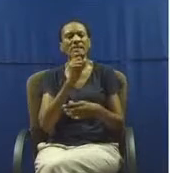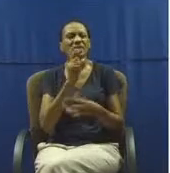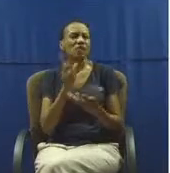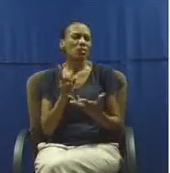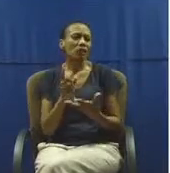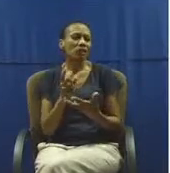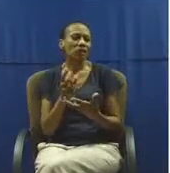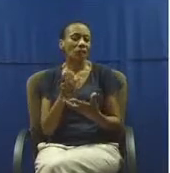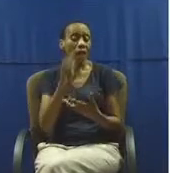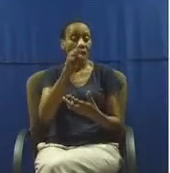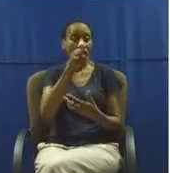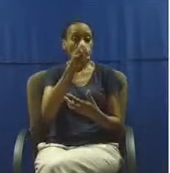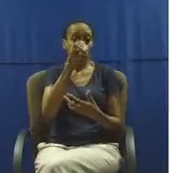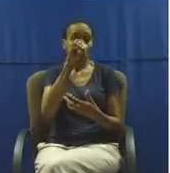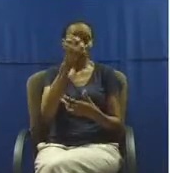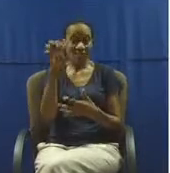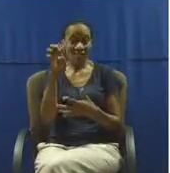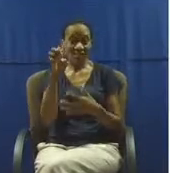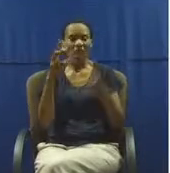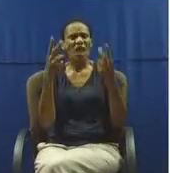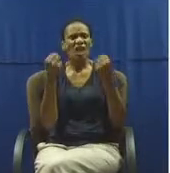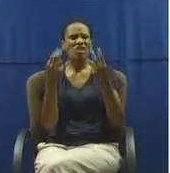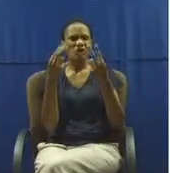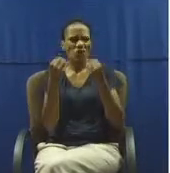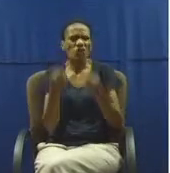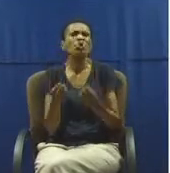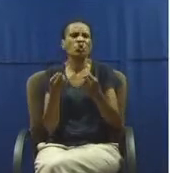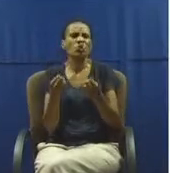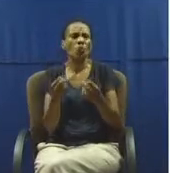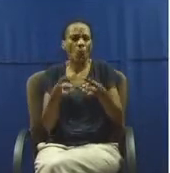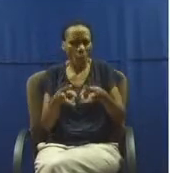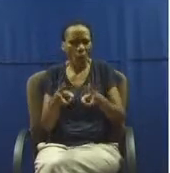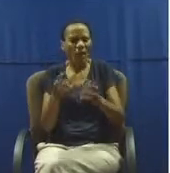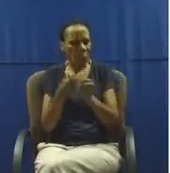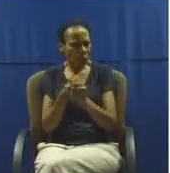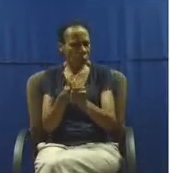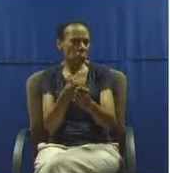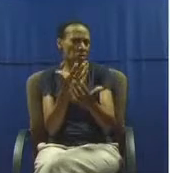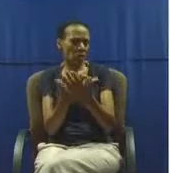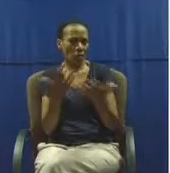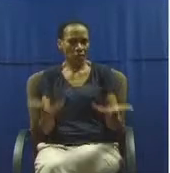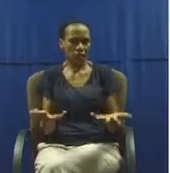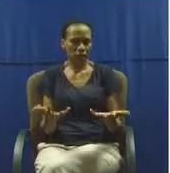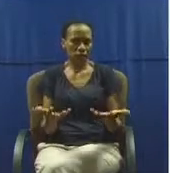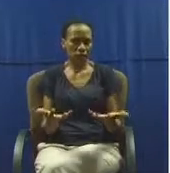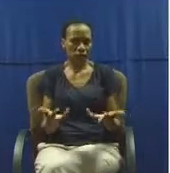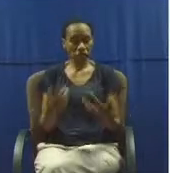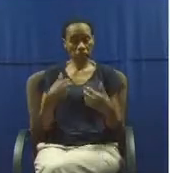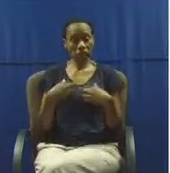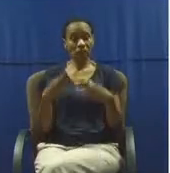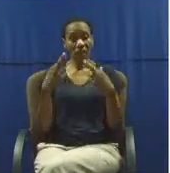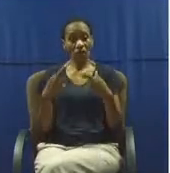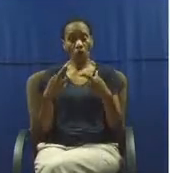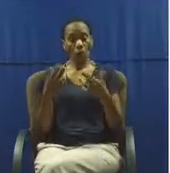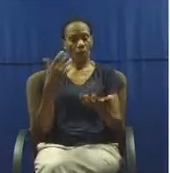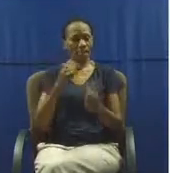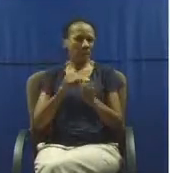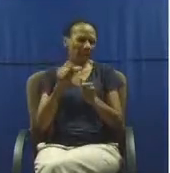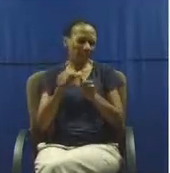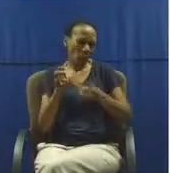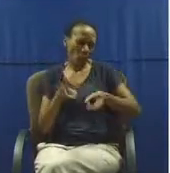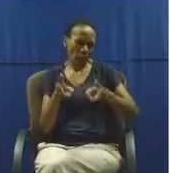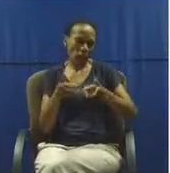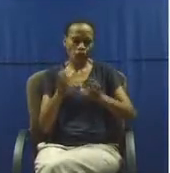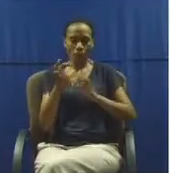our state-owned enterprises and will enable us and will strengthen our resolve in better managing our